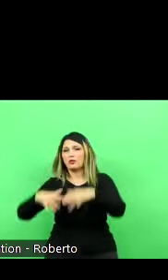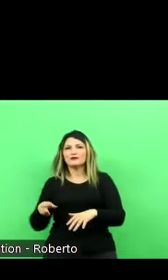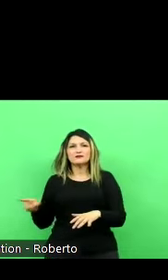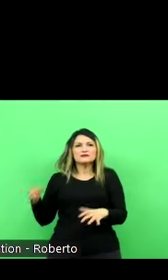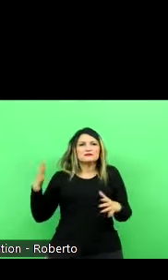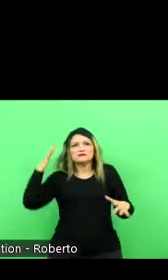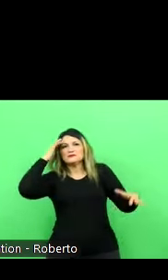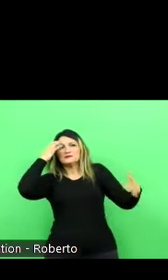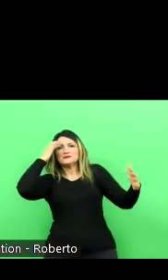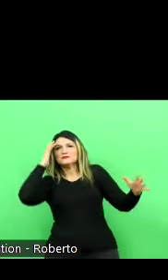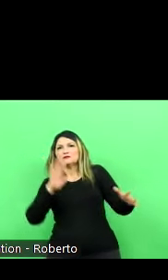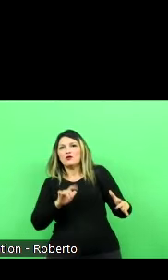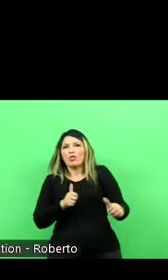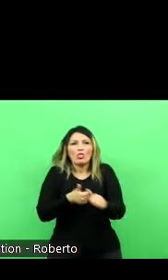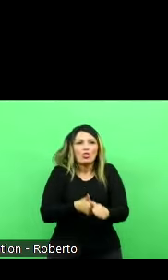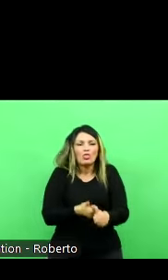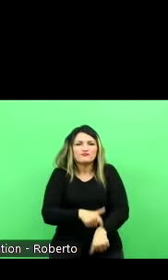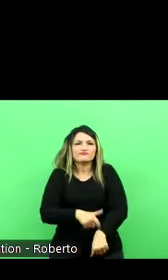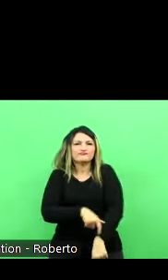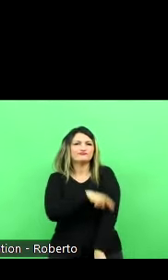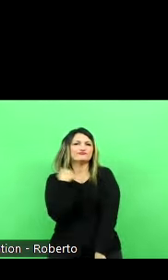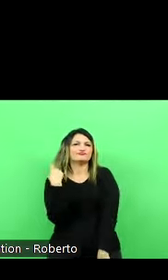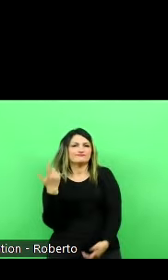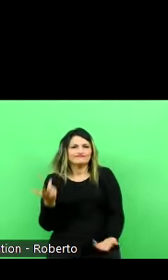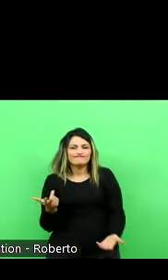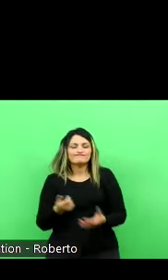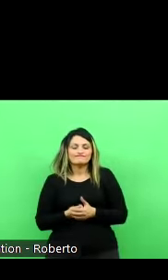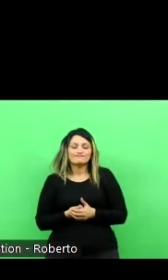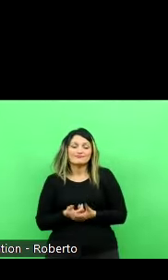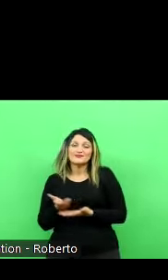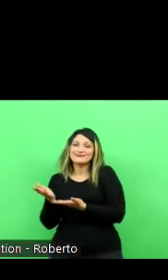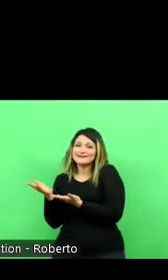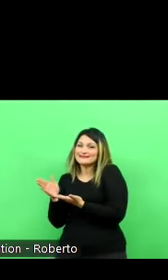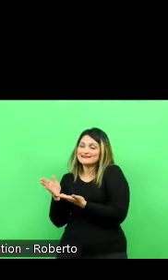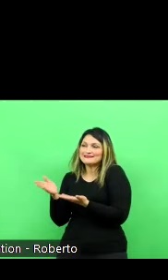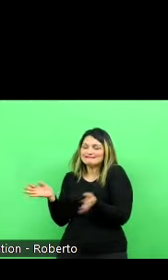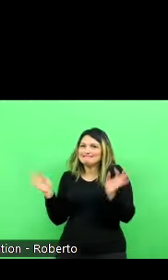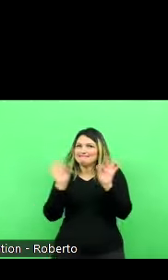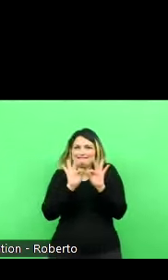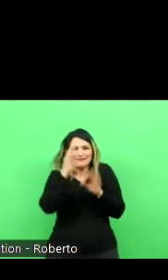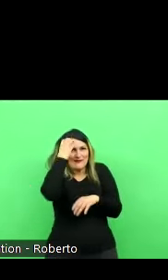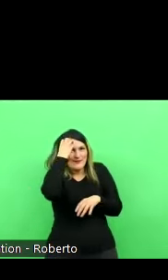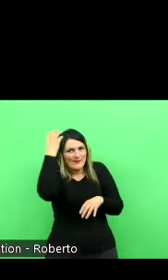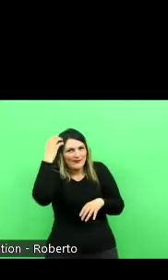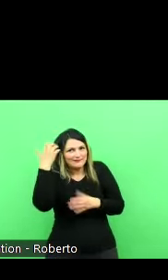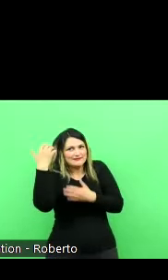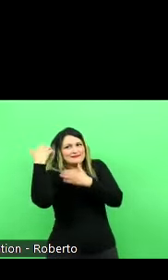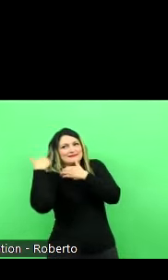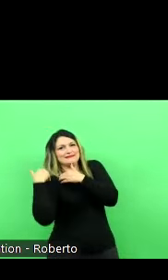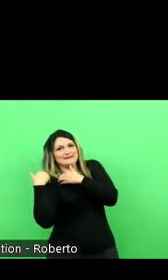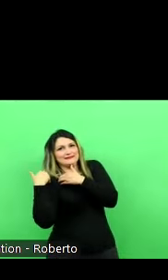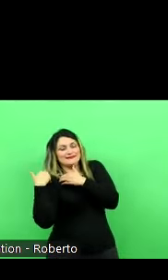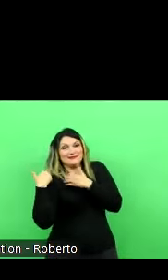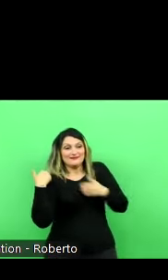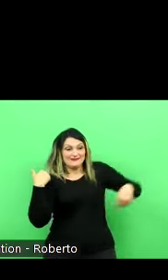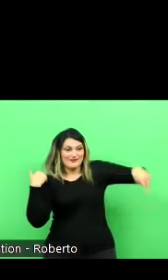implement these things immediately. My image will suffer. And so this is a work in the area of governance,